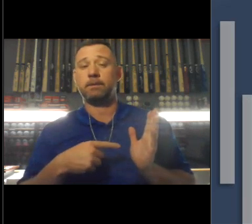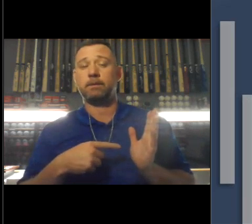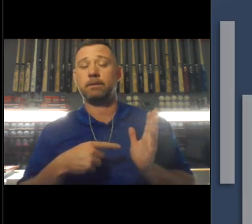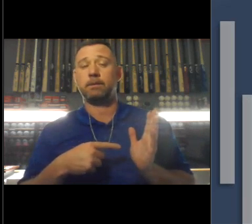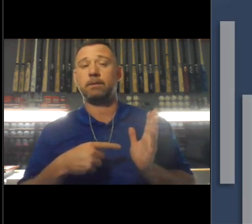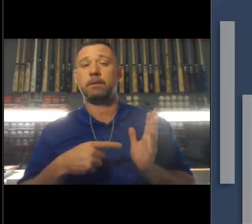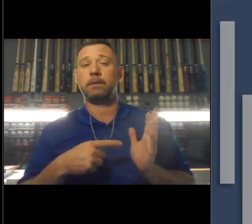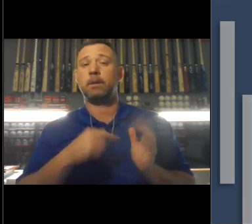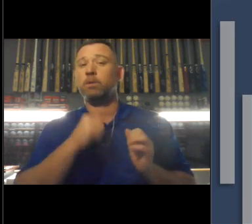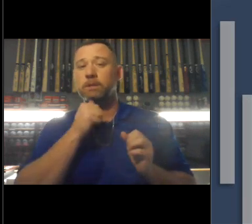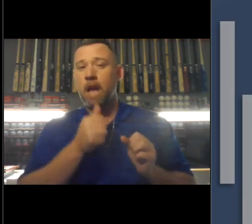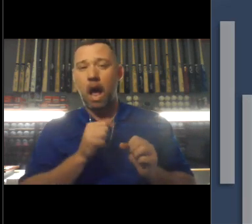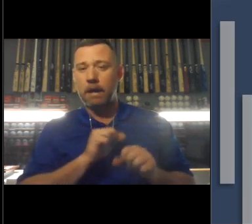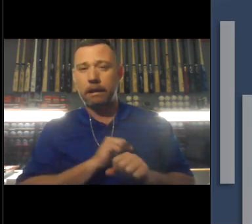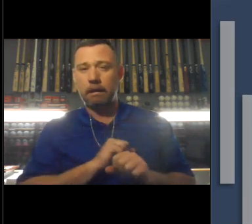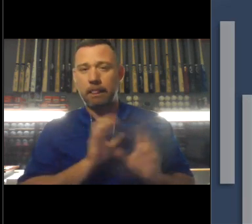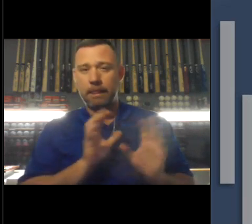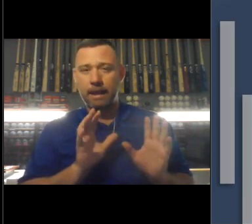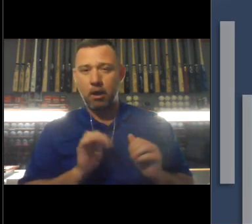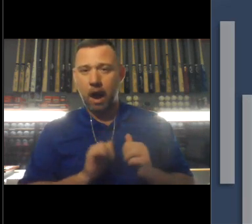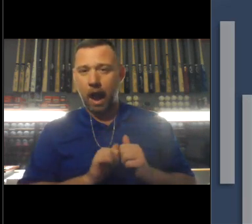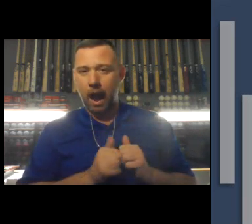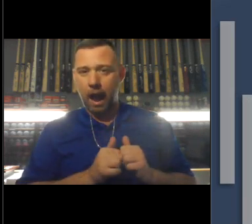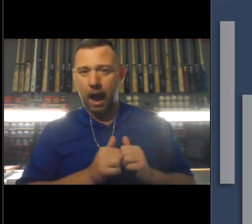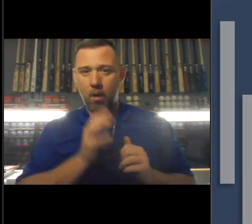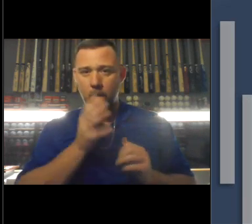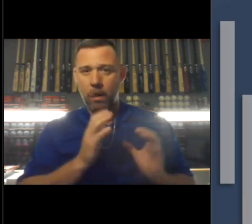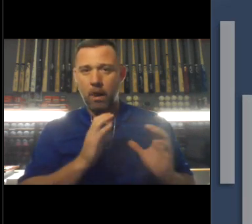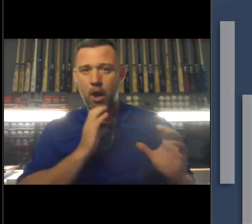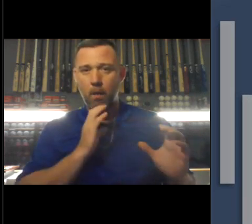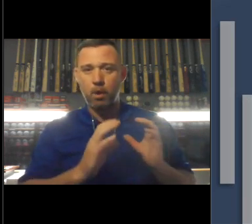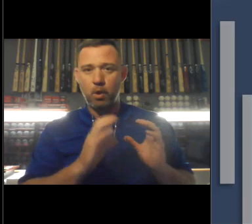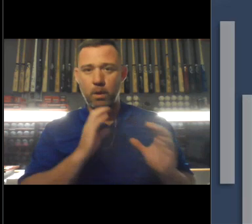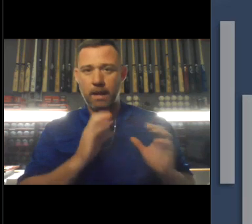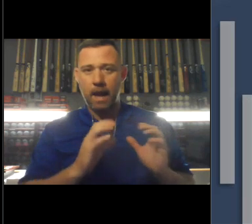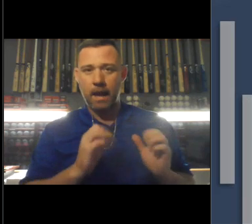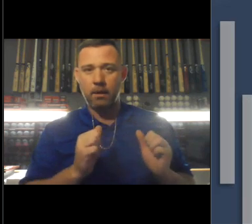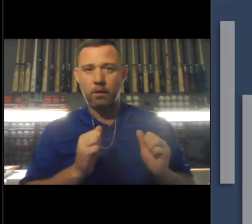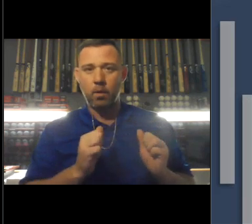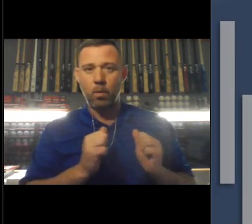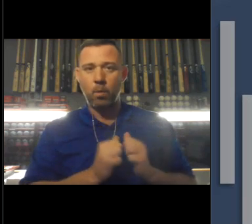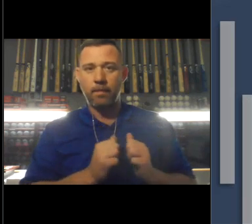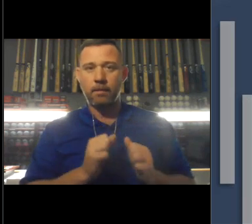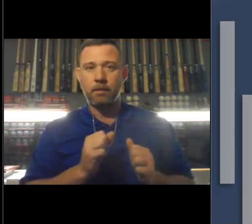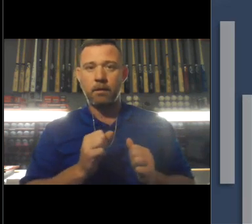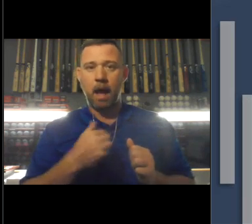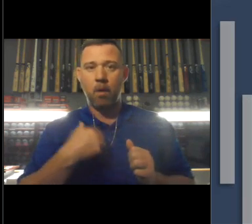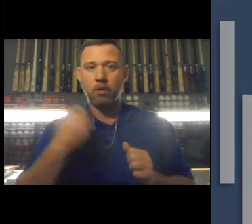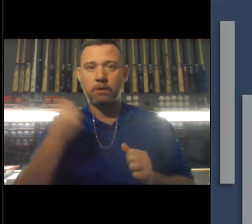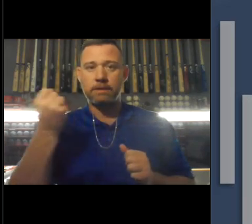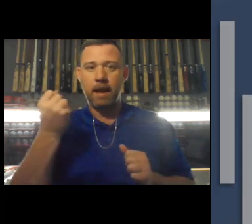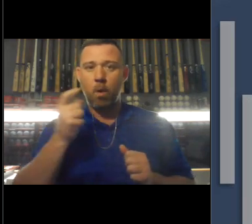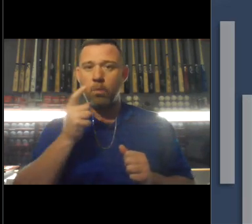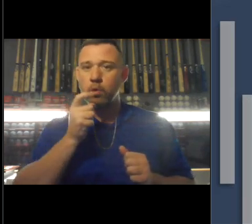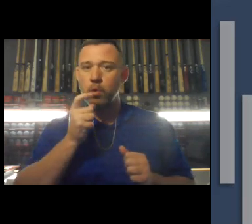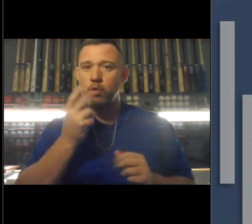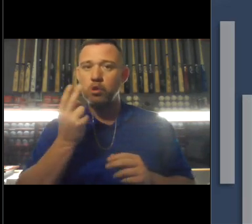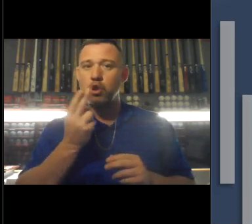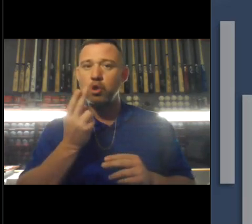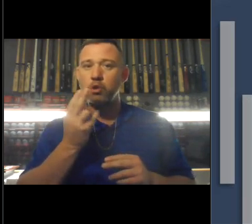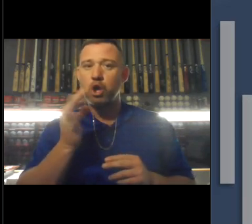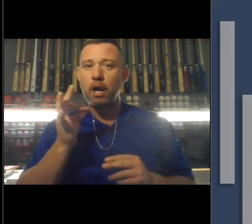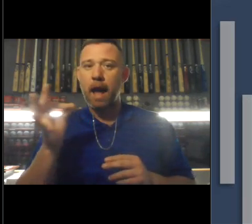it wasn't clear to me how we will communicate with our stakeholders whose user counts will